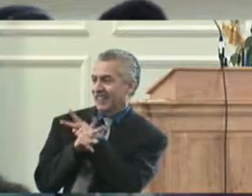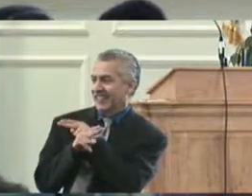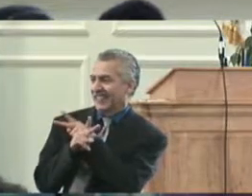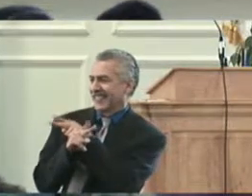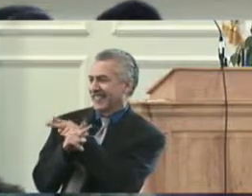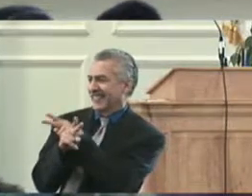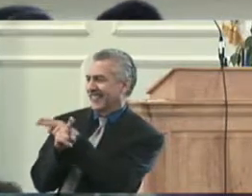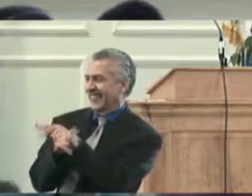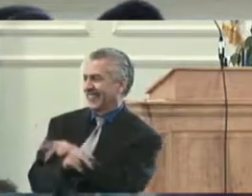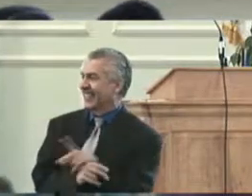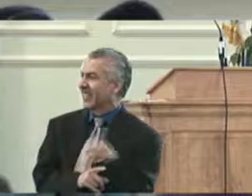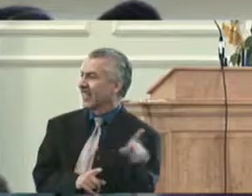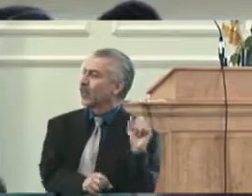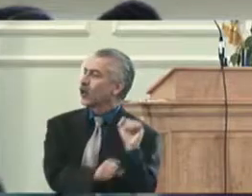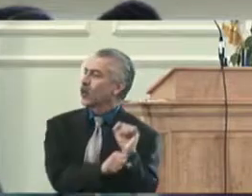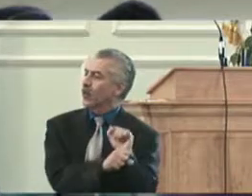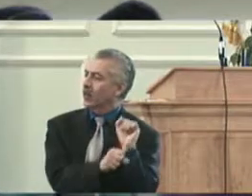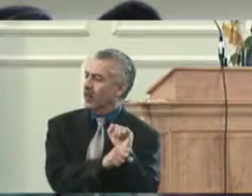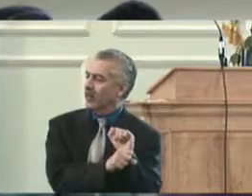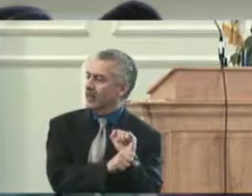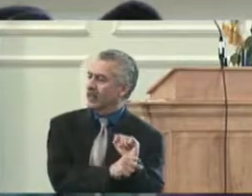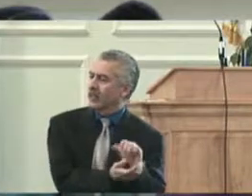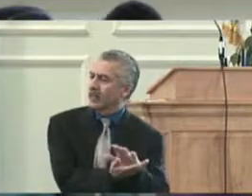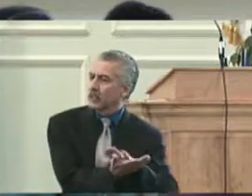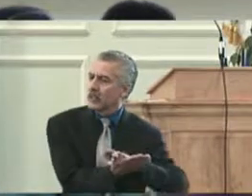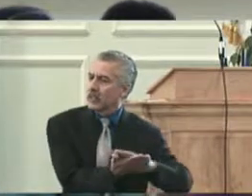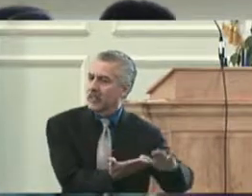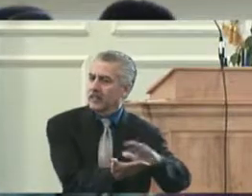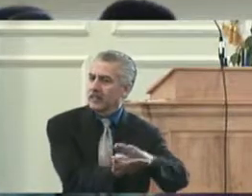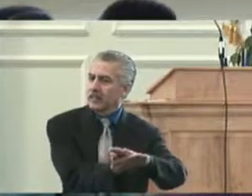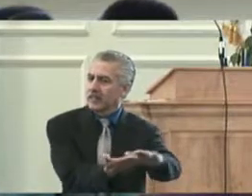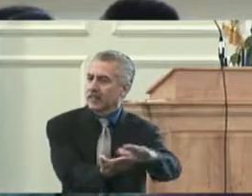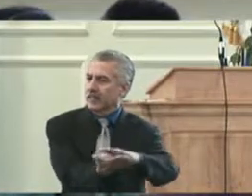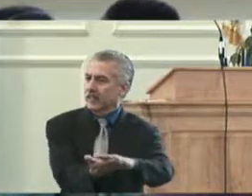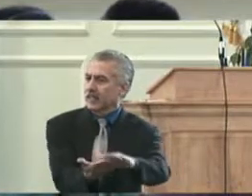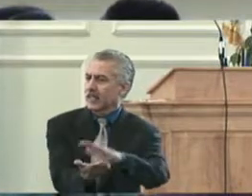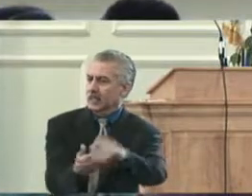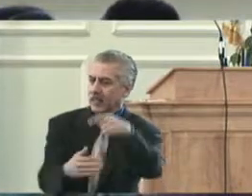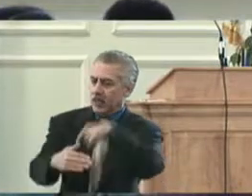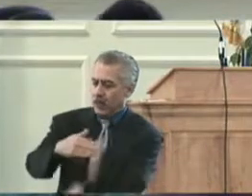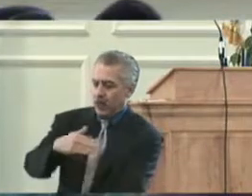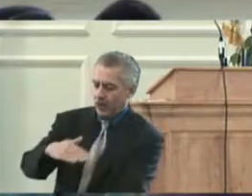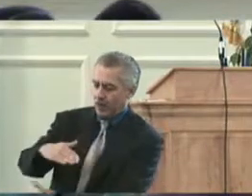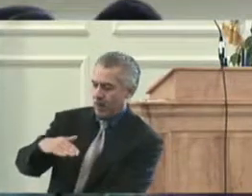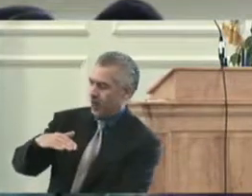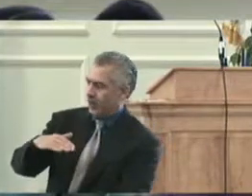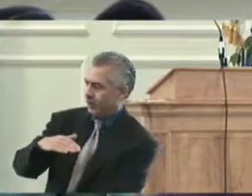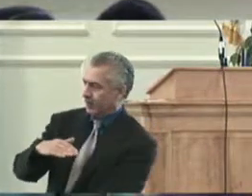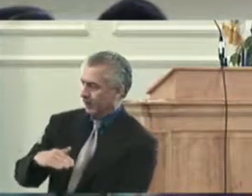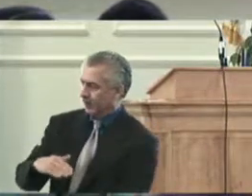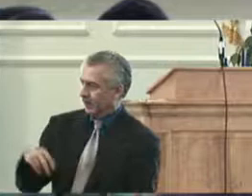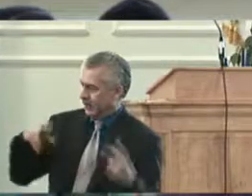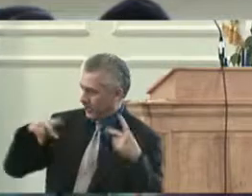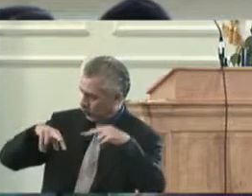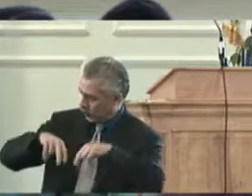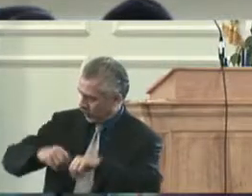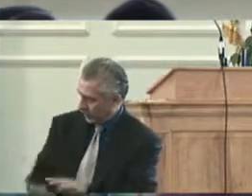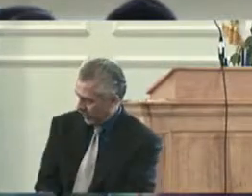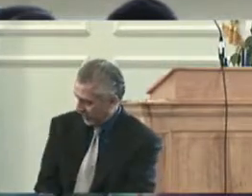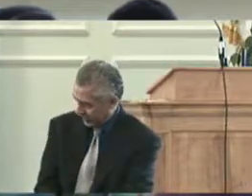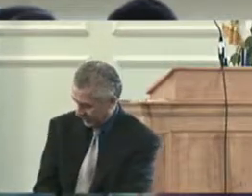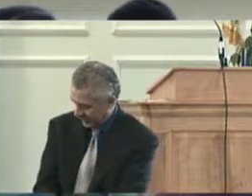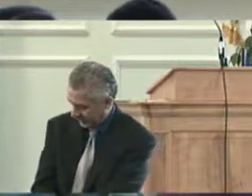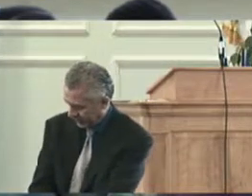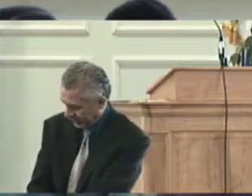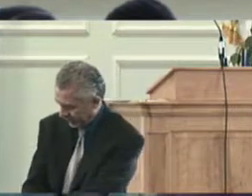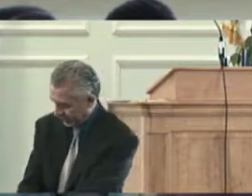the bottom of the pond, actually. And there's also another animal that helps clean up the bottom of the pond,